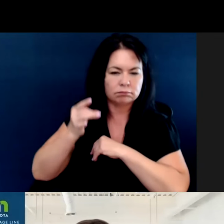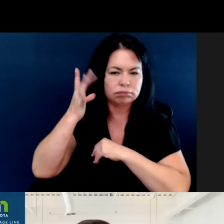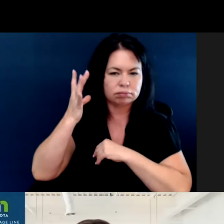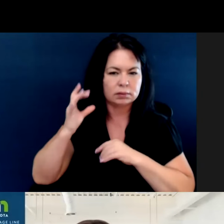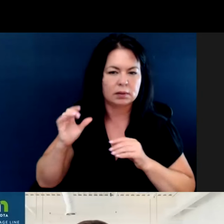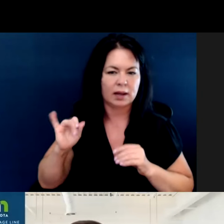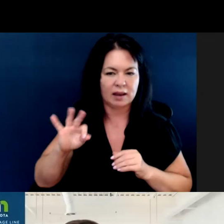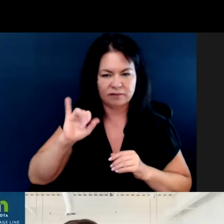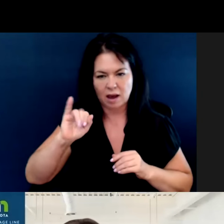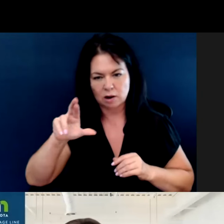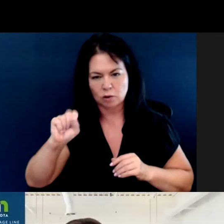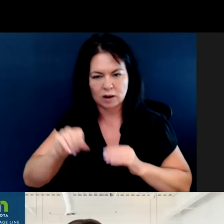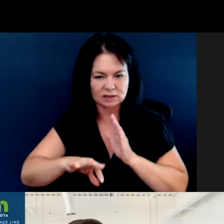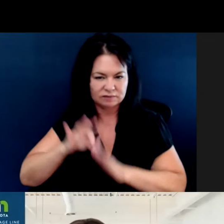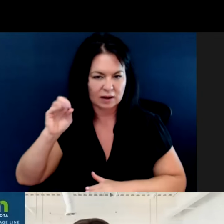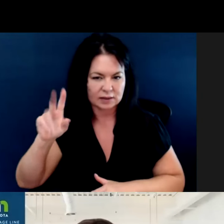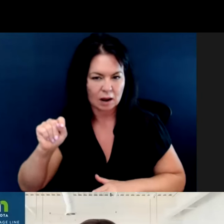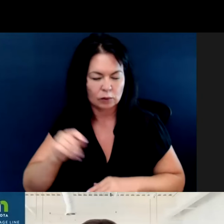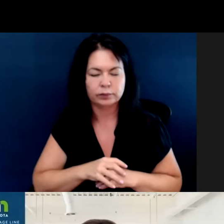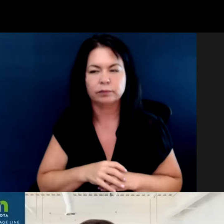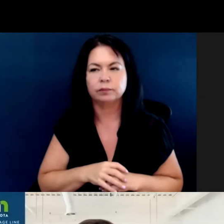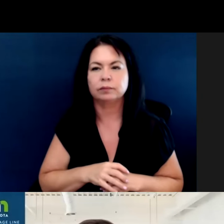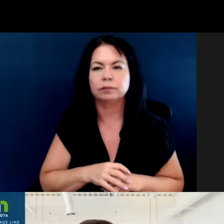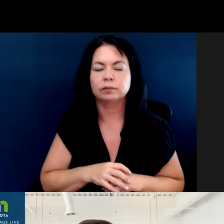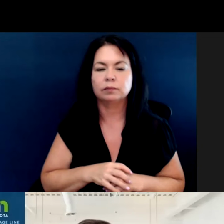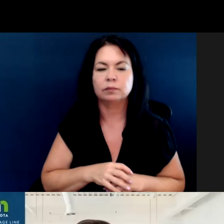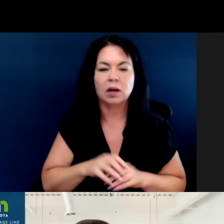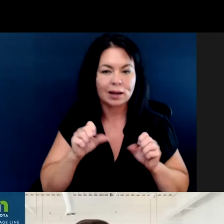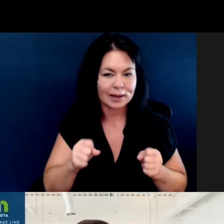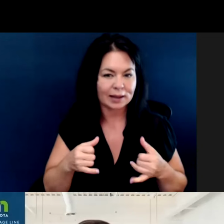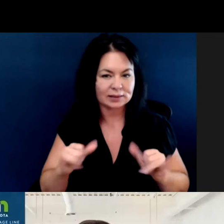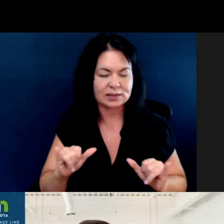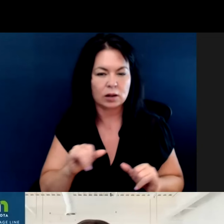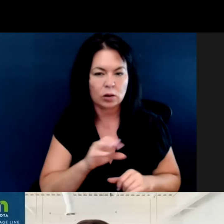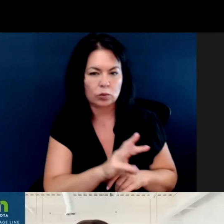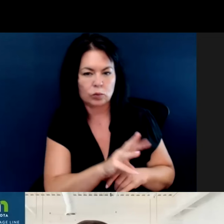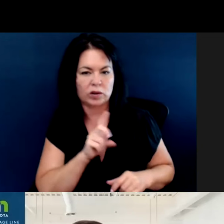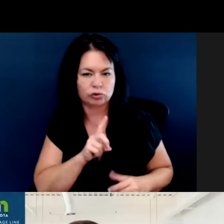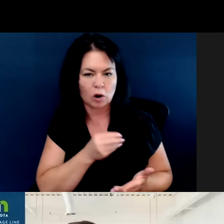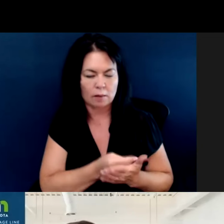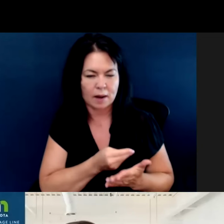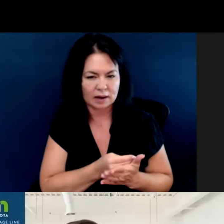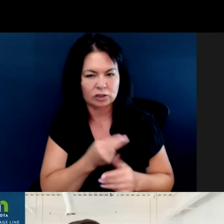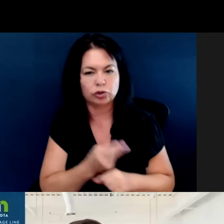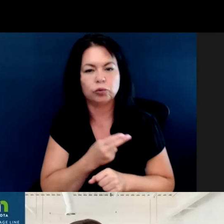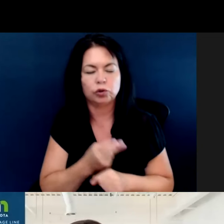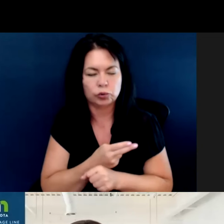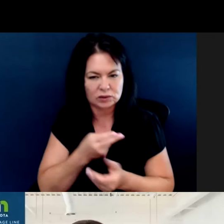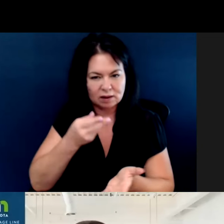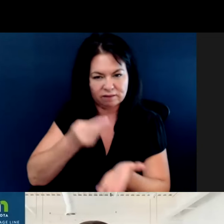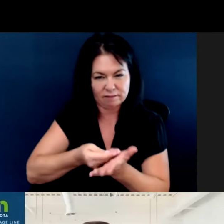money in that health savings account, you can still withdraw money and use the funds in that health savings